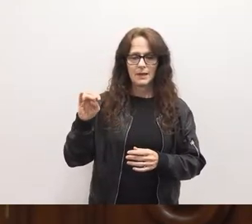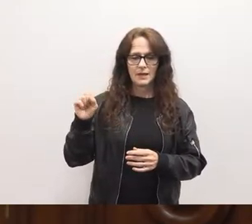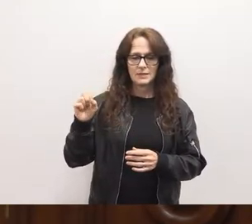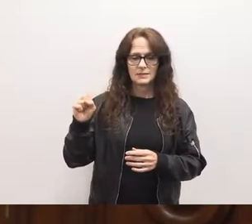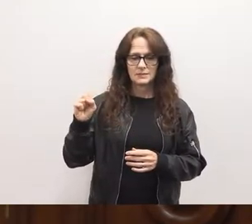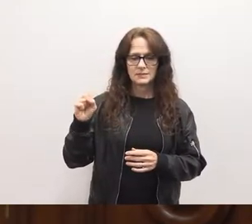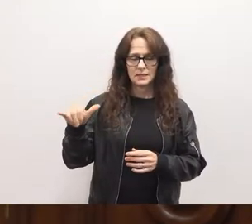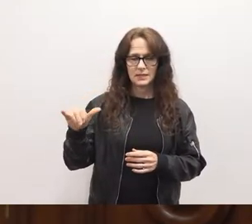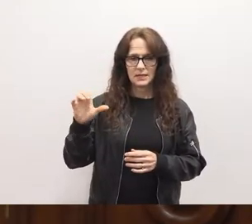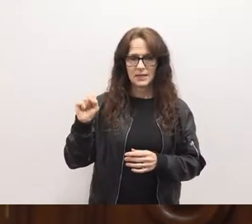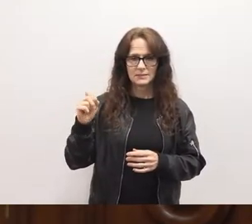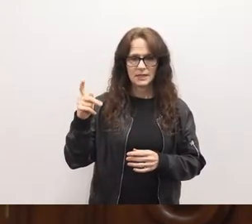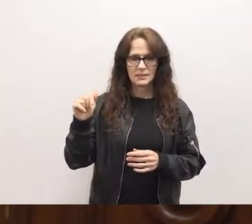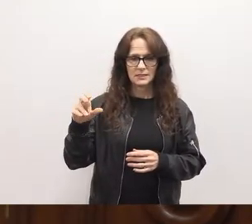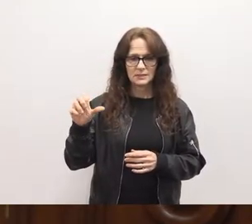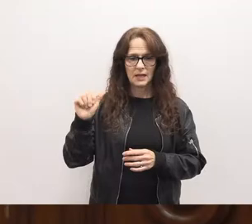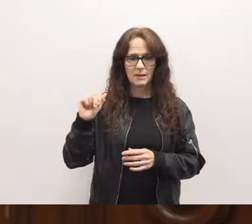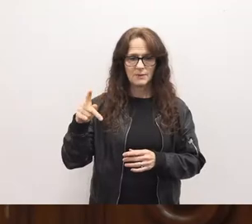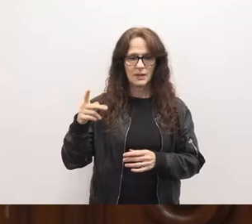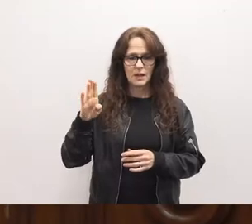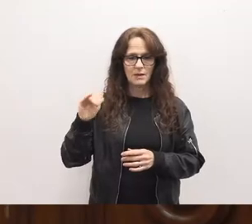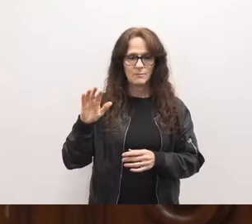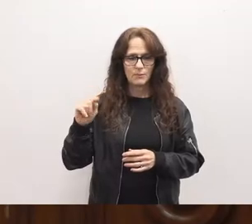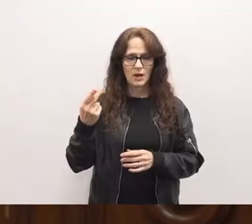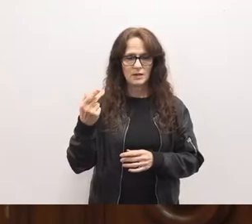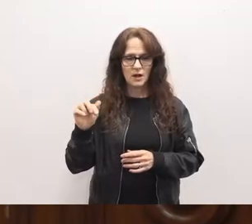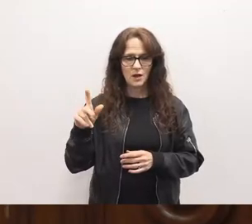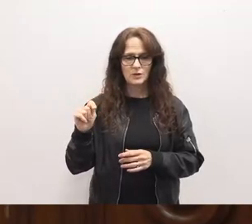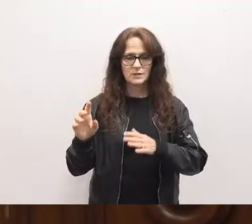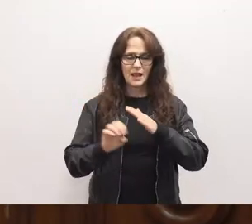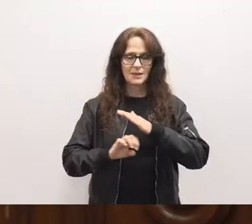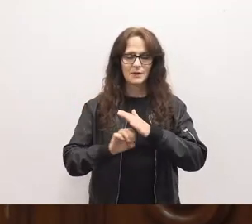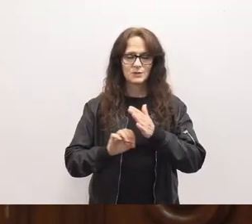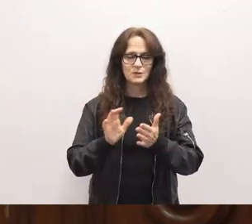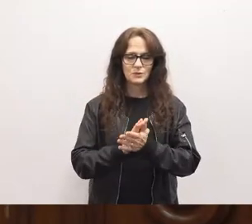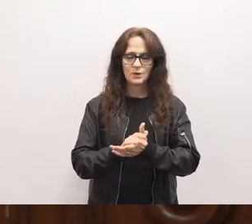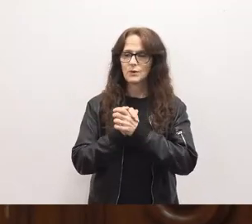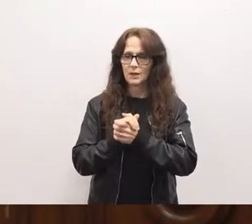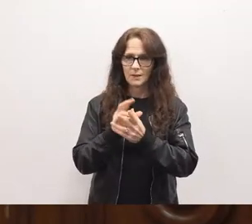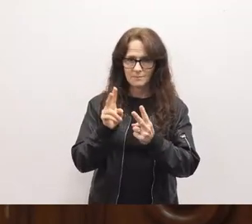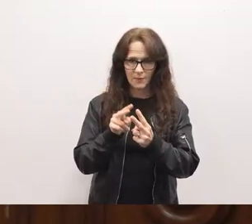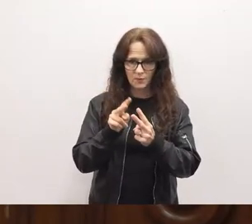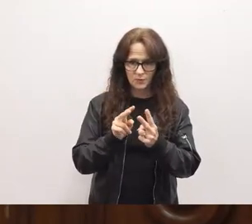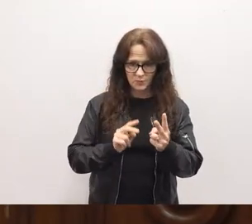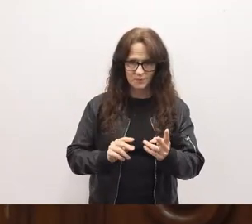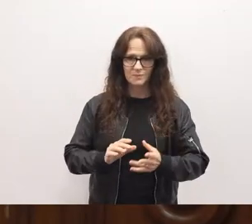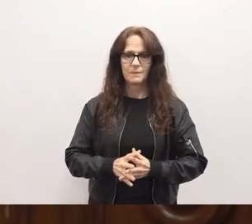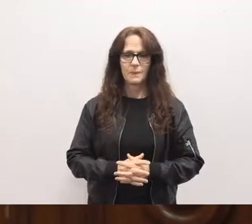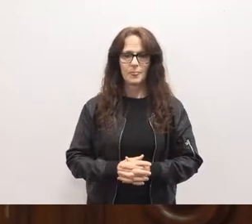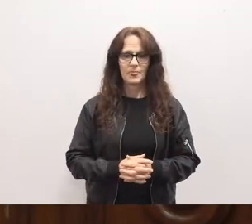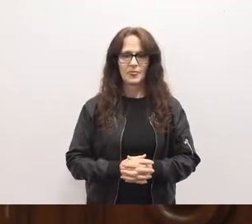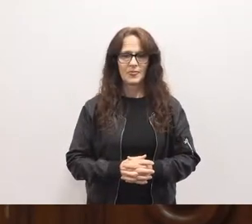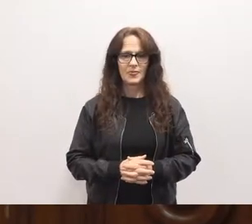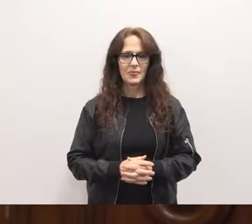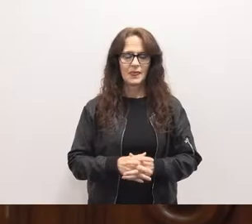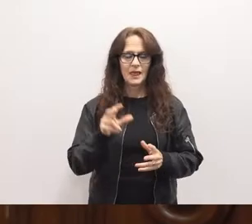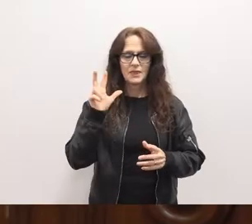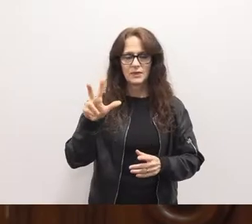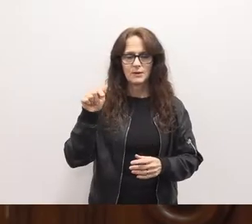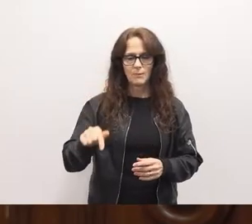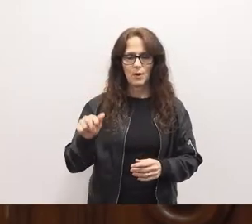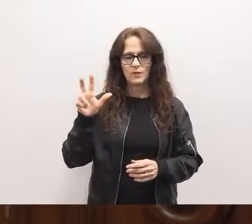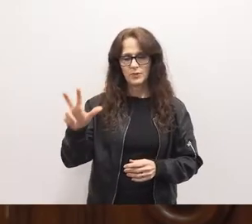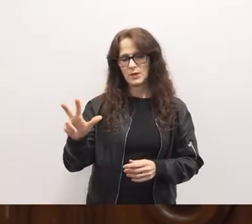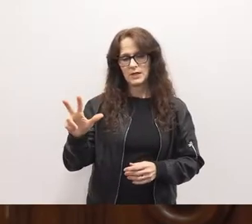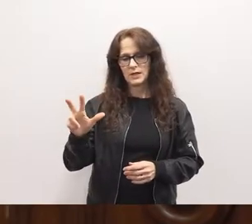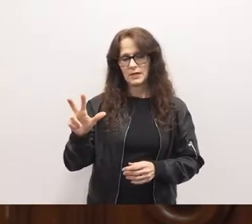as assistant principal at Bret Hart Elementary School. Congratulations. And item